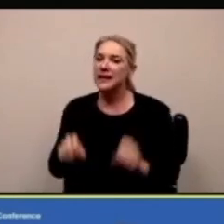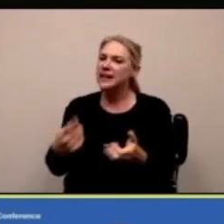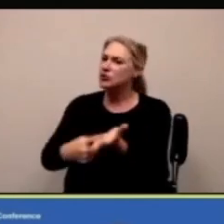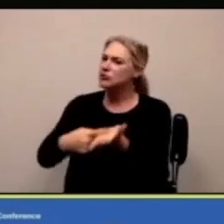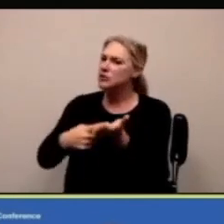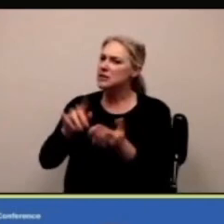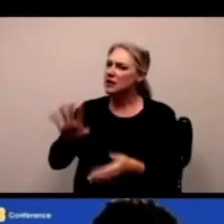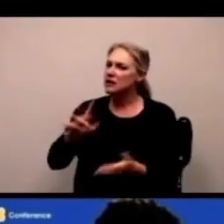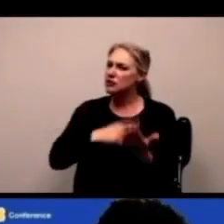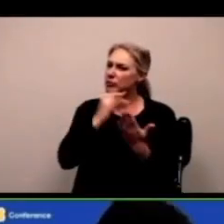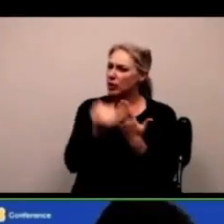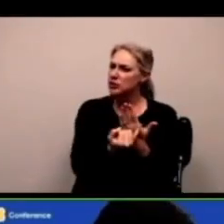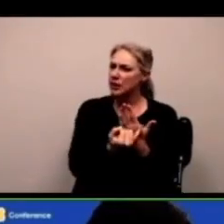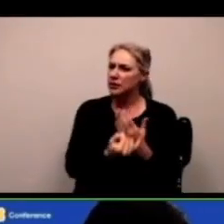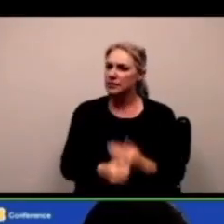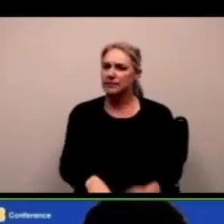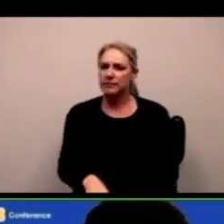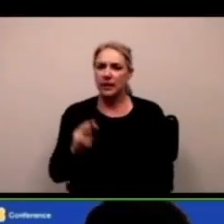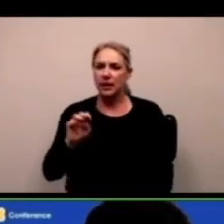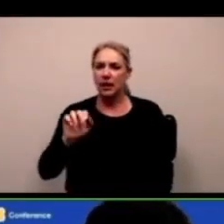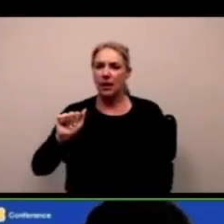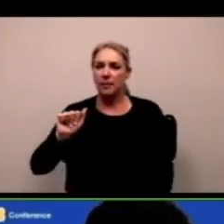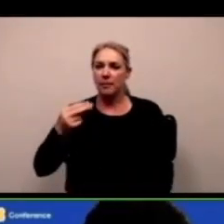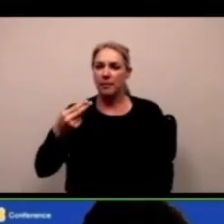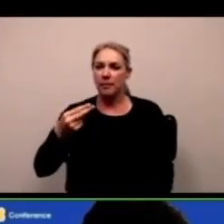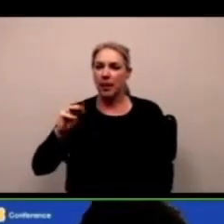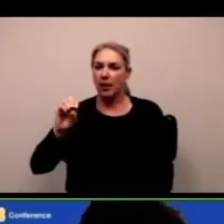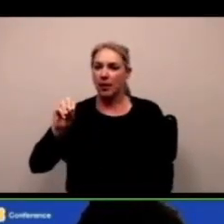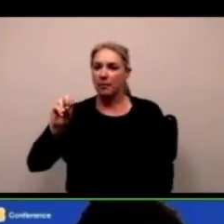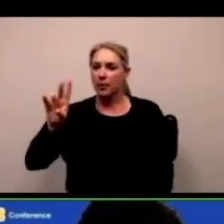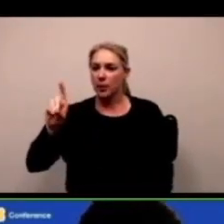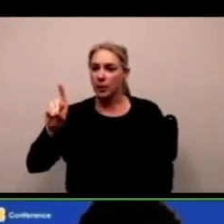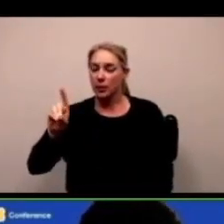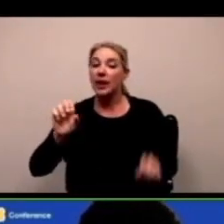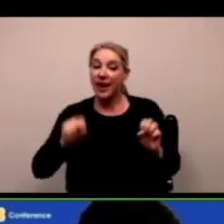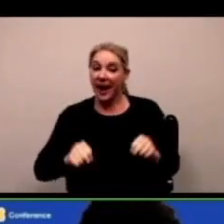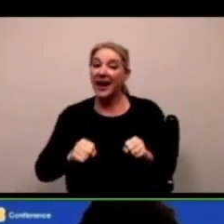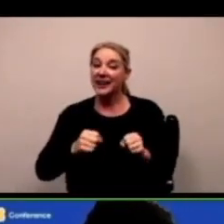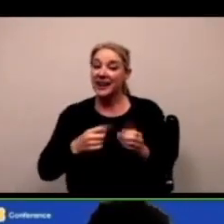project? Sure, I can. Well, first I can talk about the costumes. I